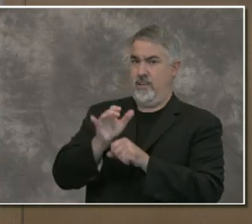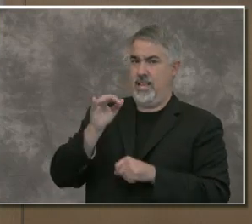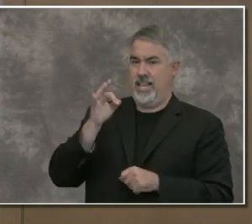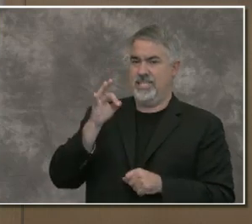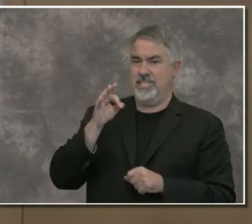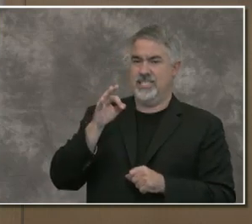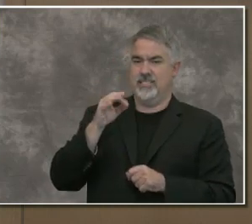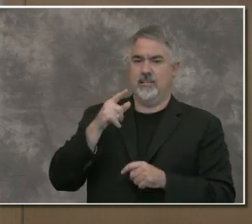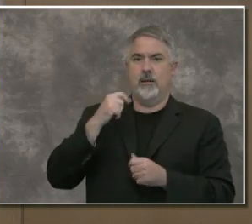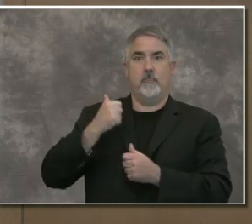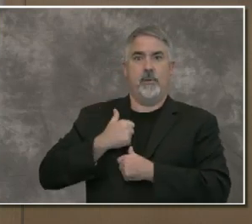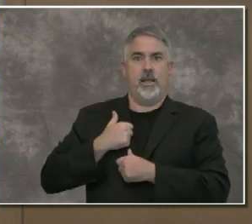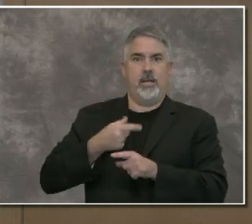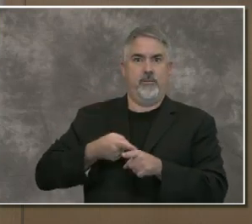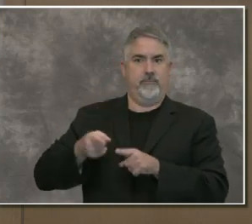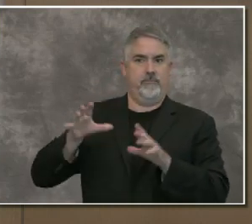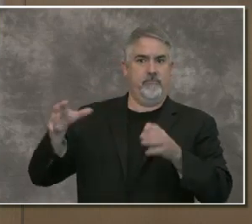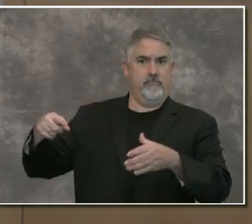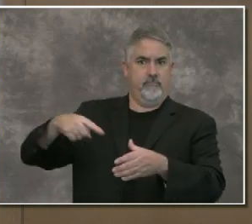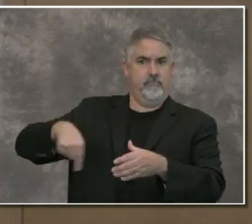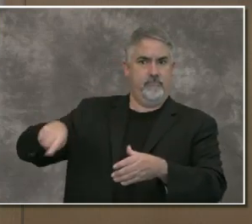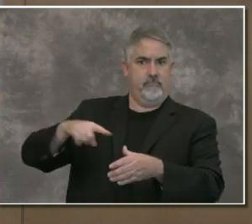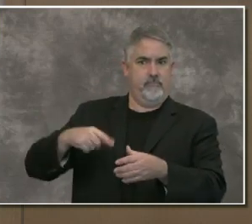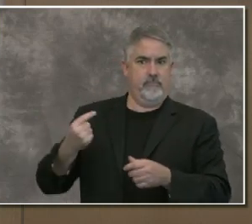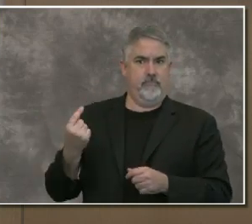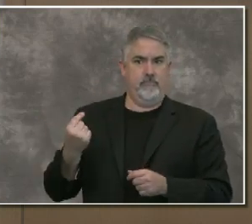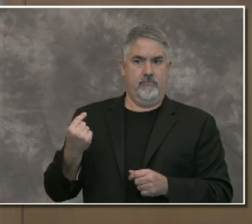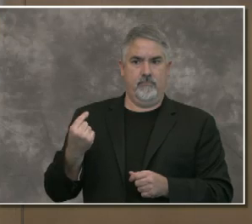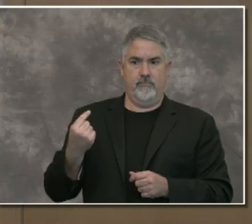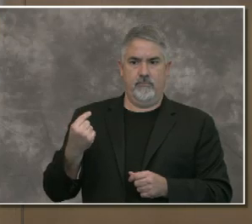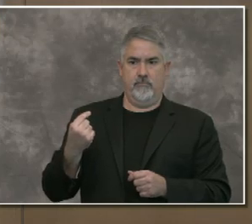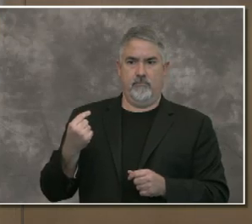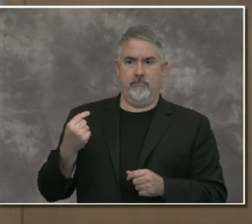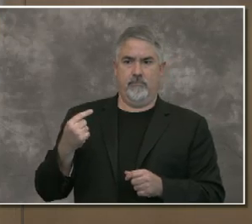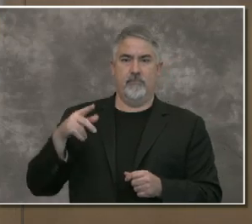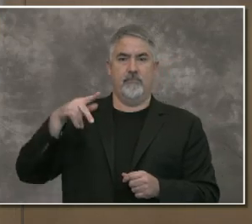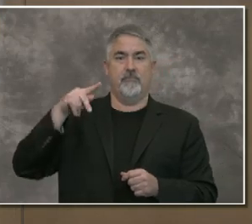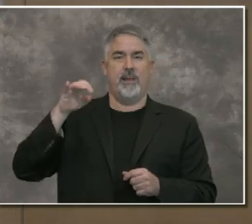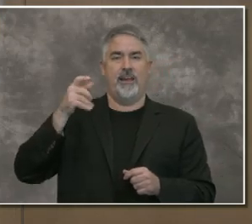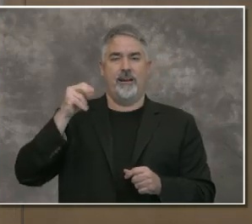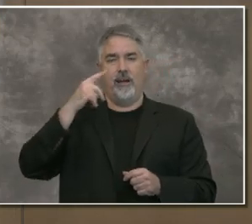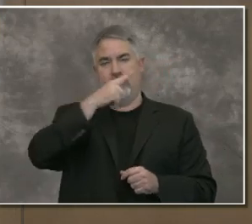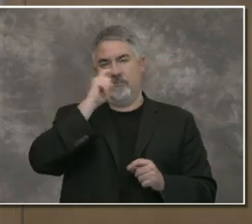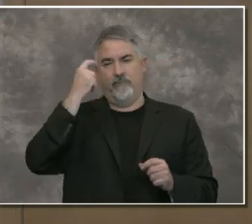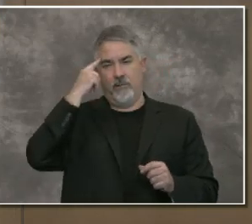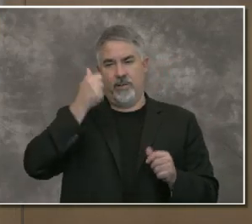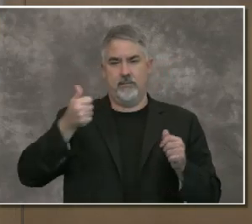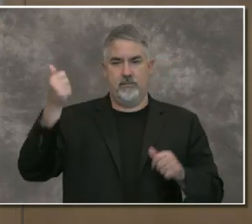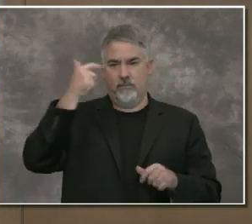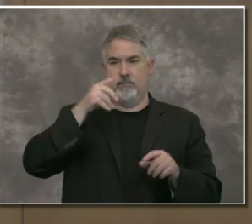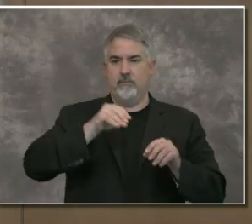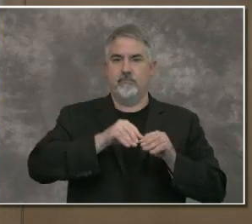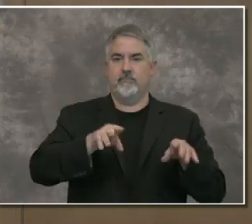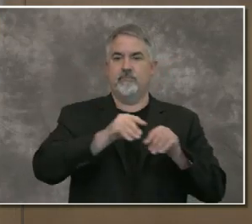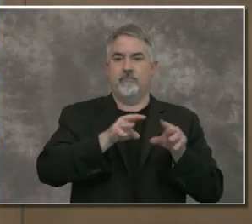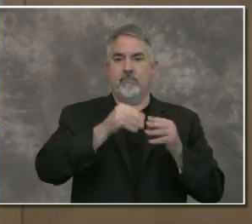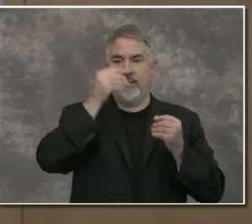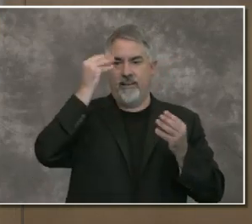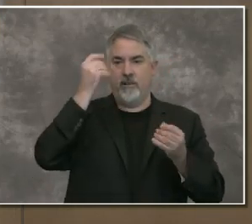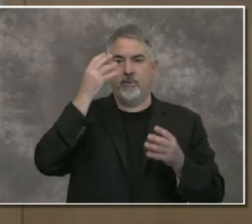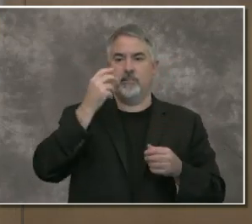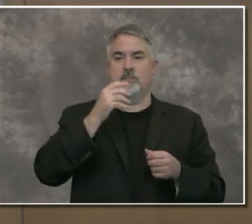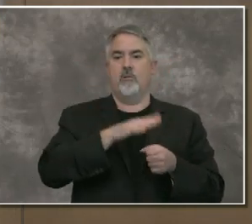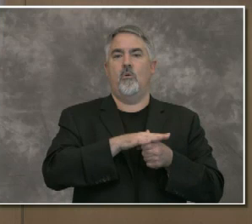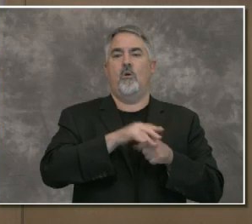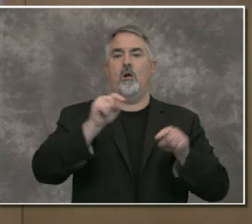bases. Last week, the Pentagon stopped releasing data of how many cases are on local bases, but said that that data